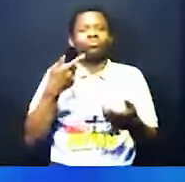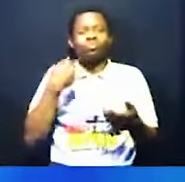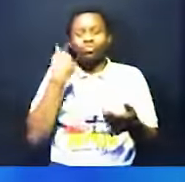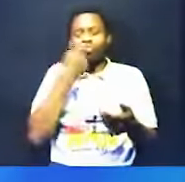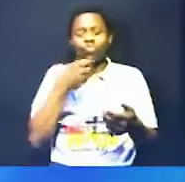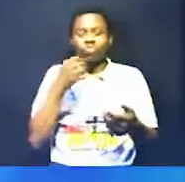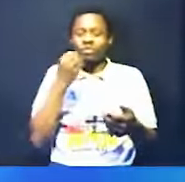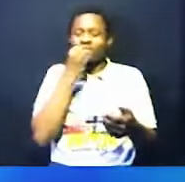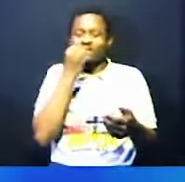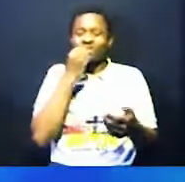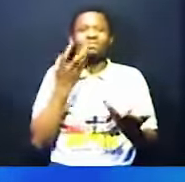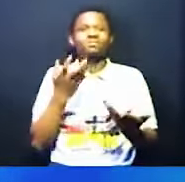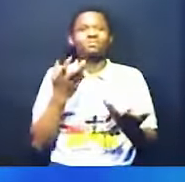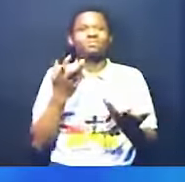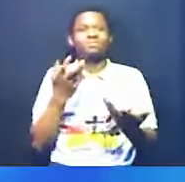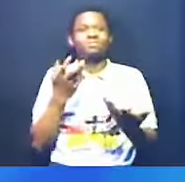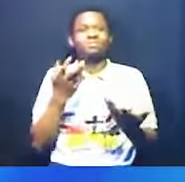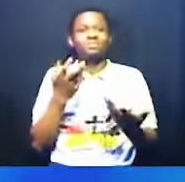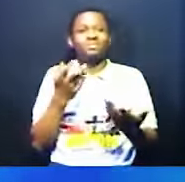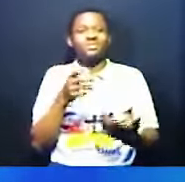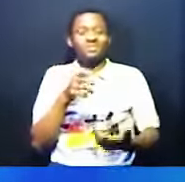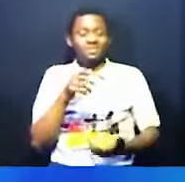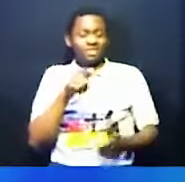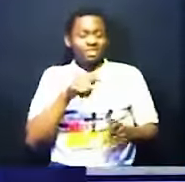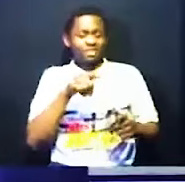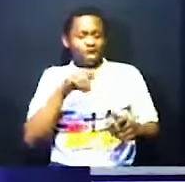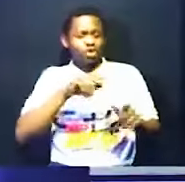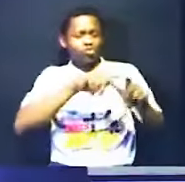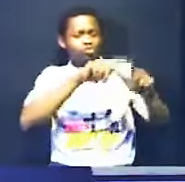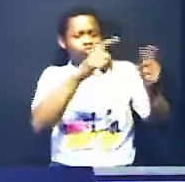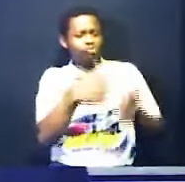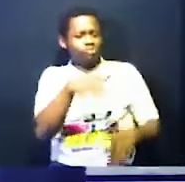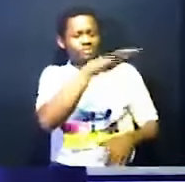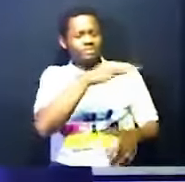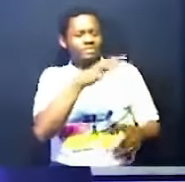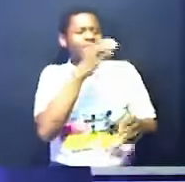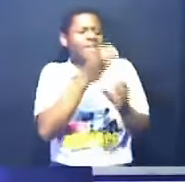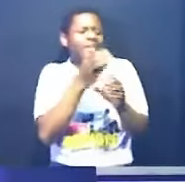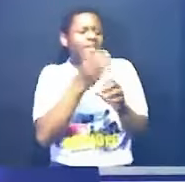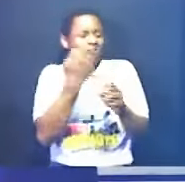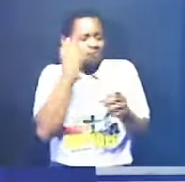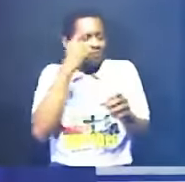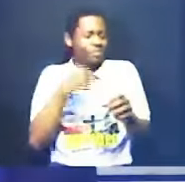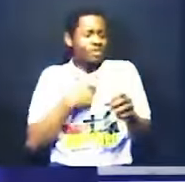When I fled from your brother Absalom. David